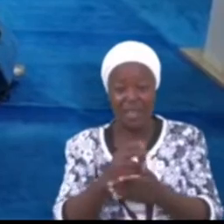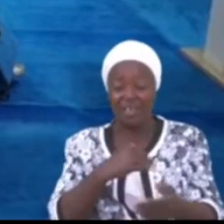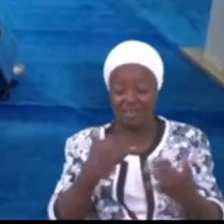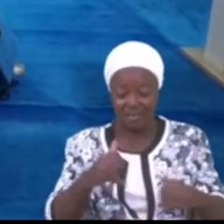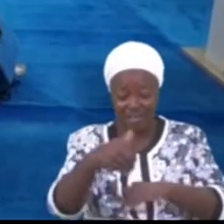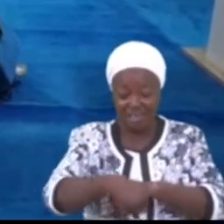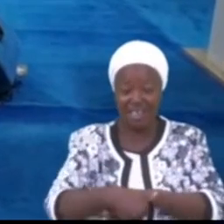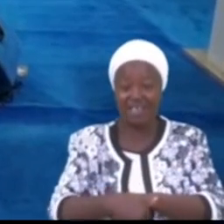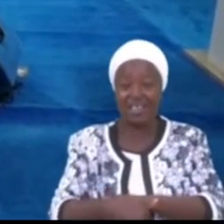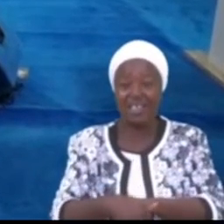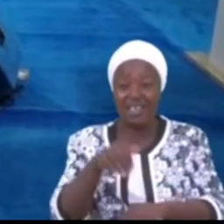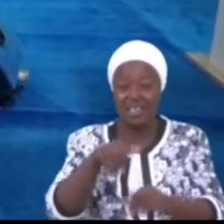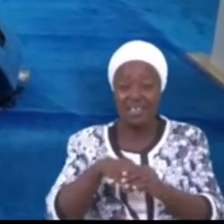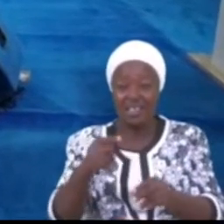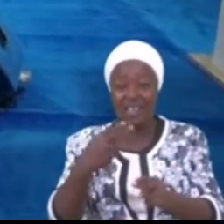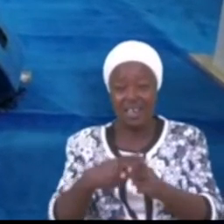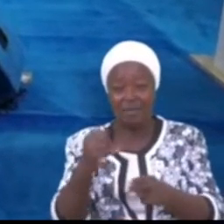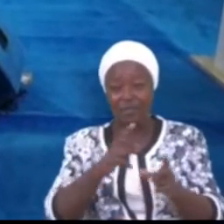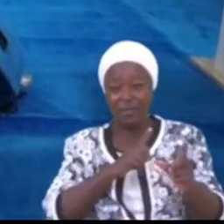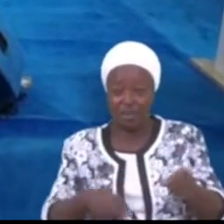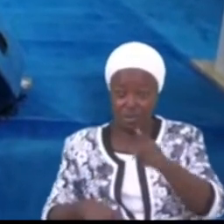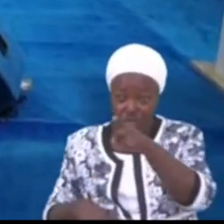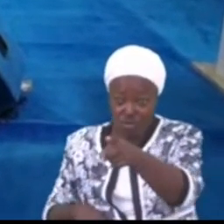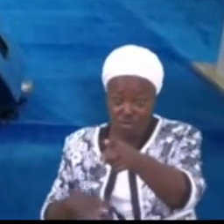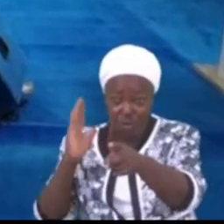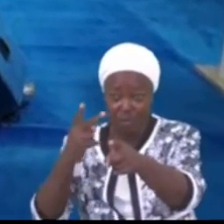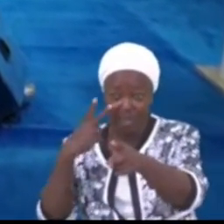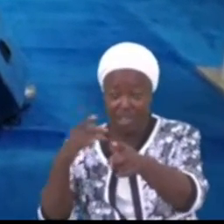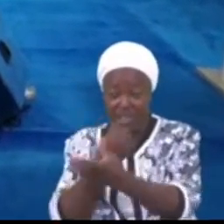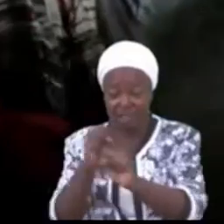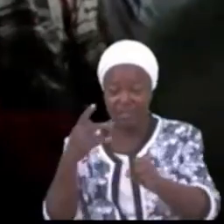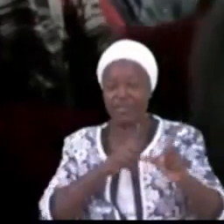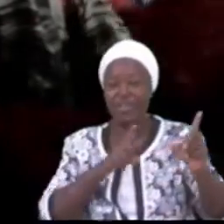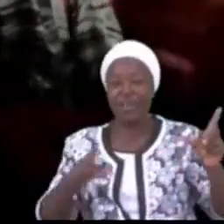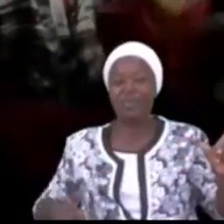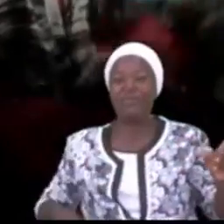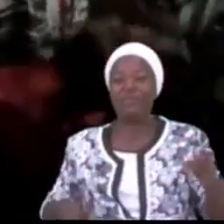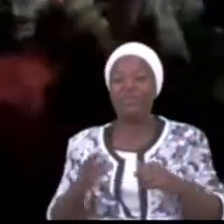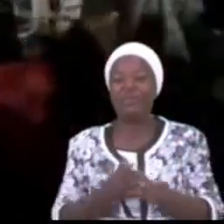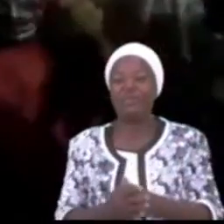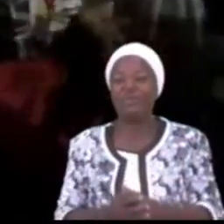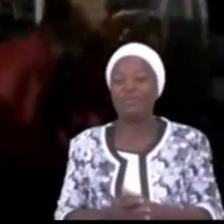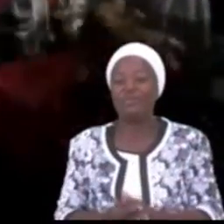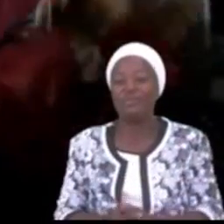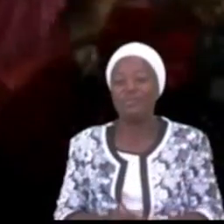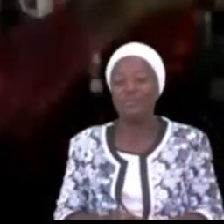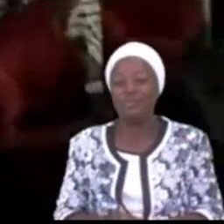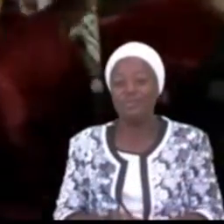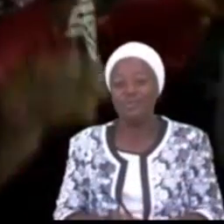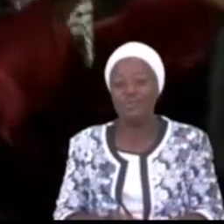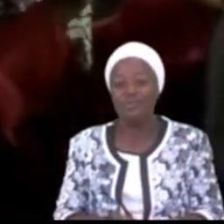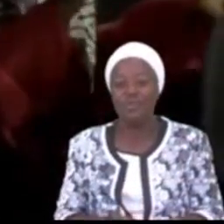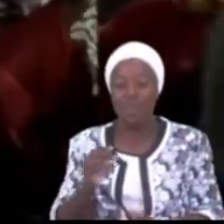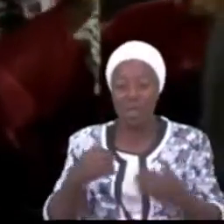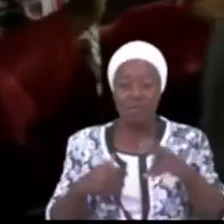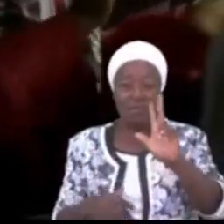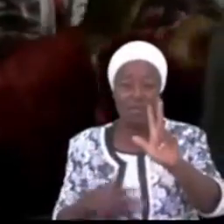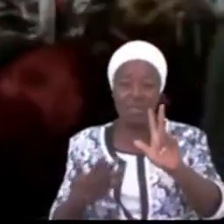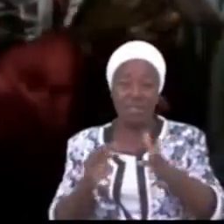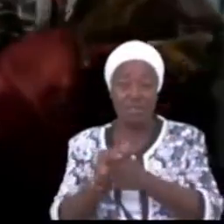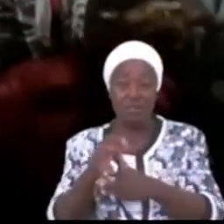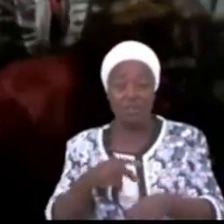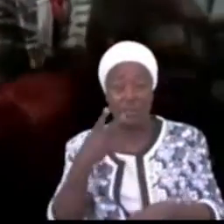of the Lord, you will see the salvation of God. There are three things we're looking